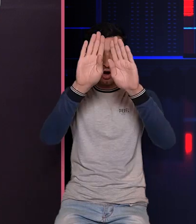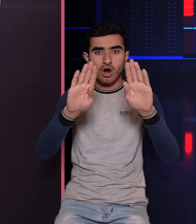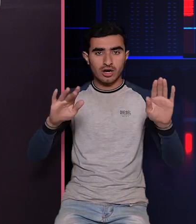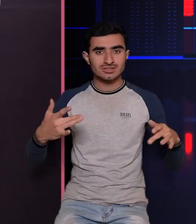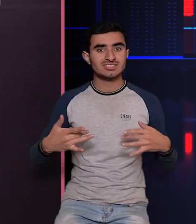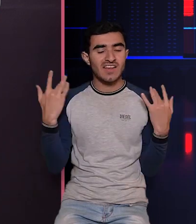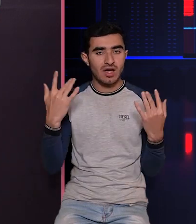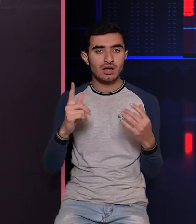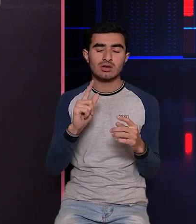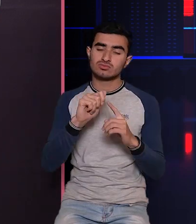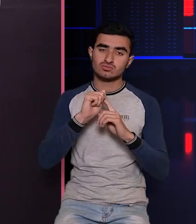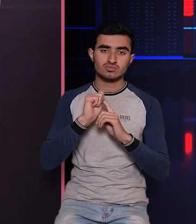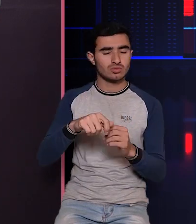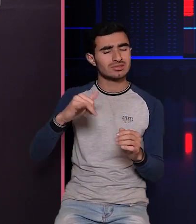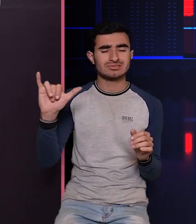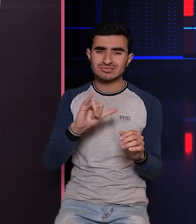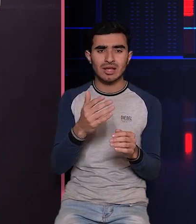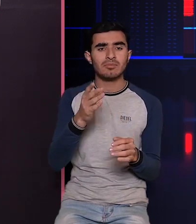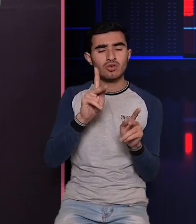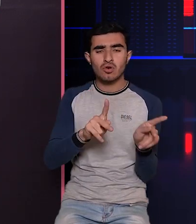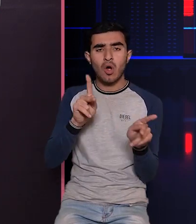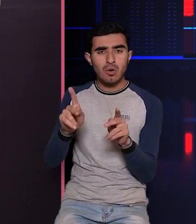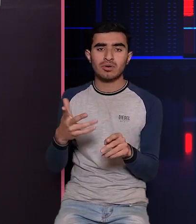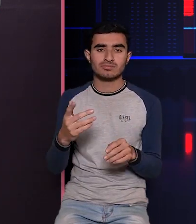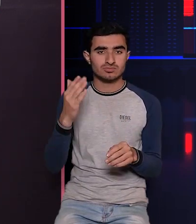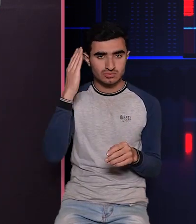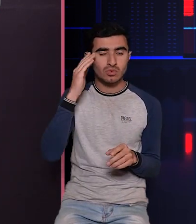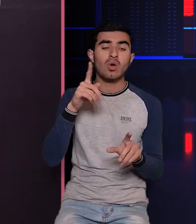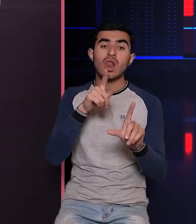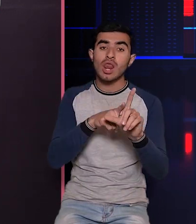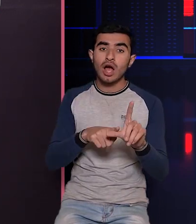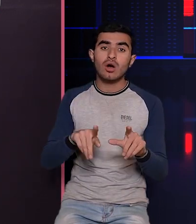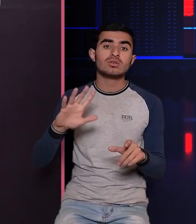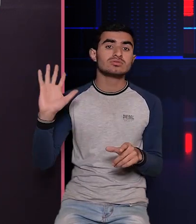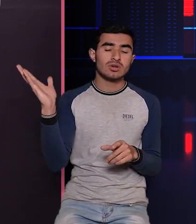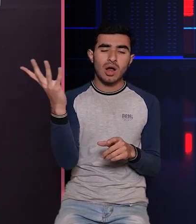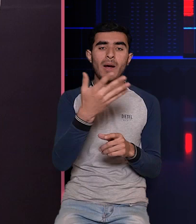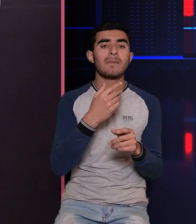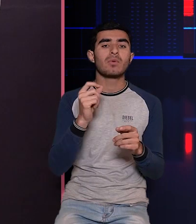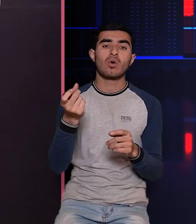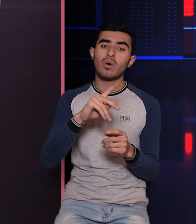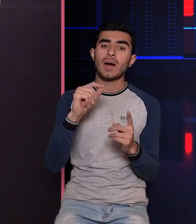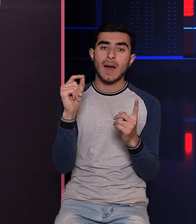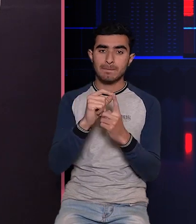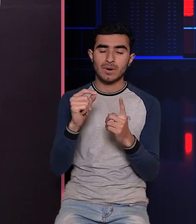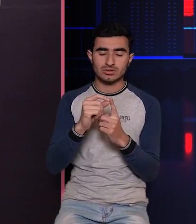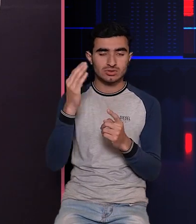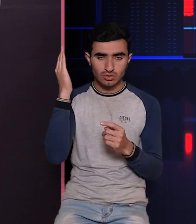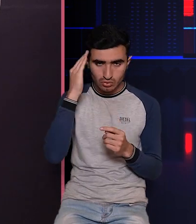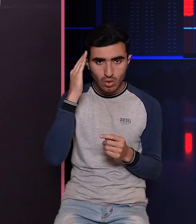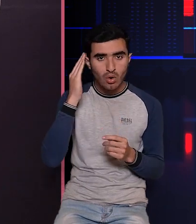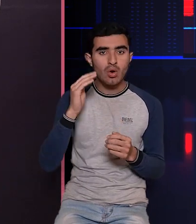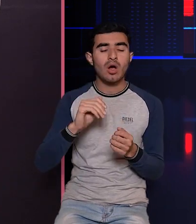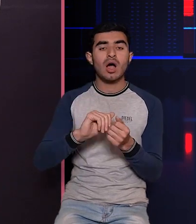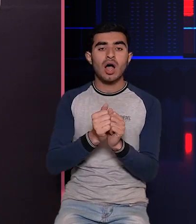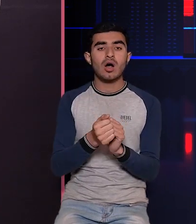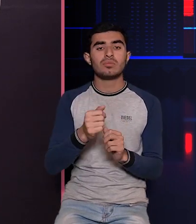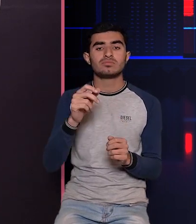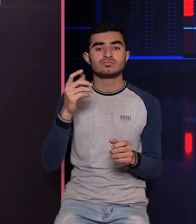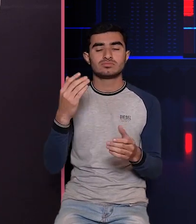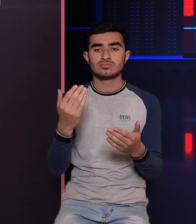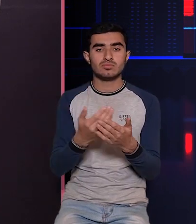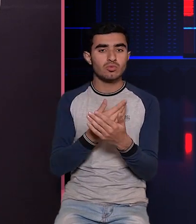do. Everybody in Lahore knows, and Pakistan also, but Lahore knows about our local artists,